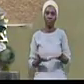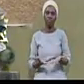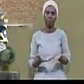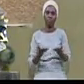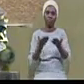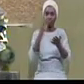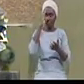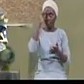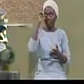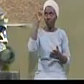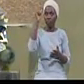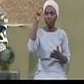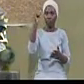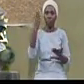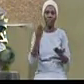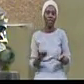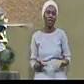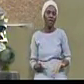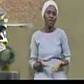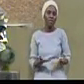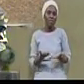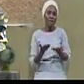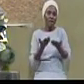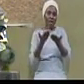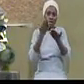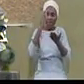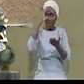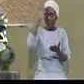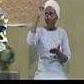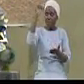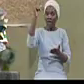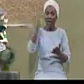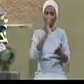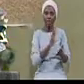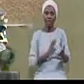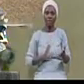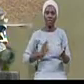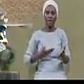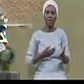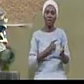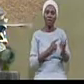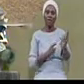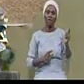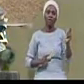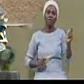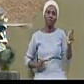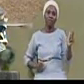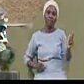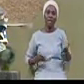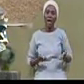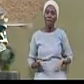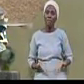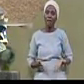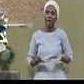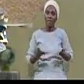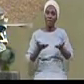Magnify him, magnify him, magnify Christ the Lord, Christ the